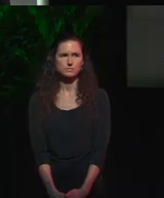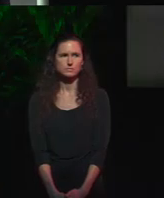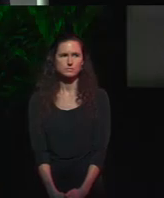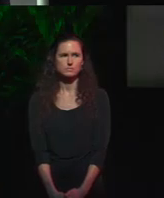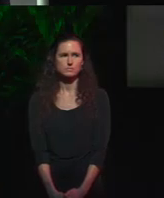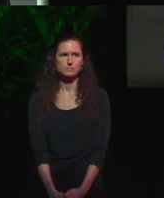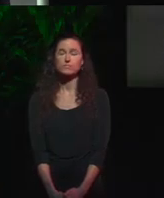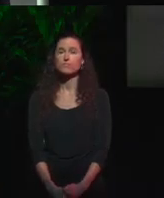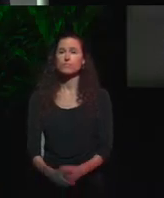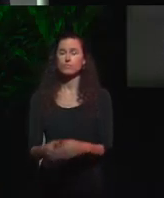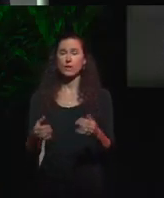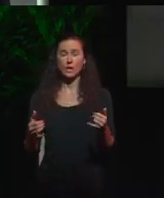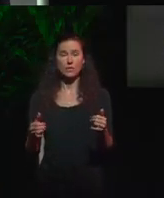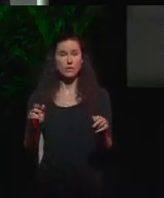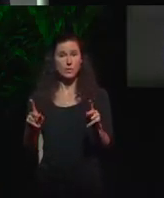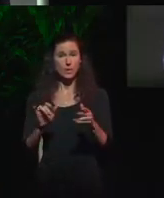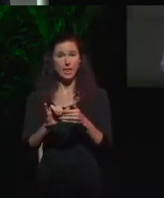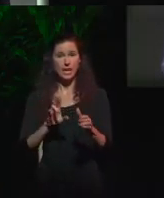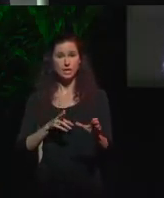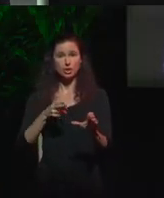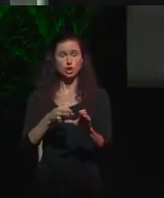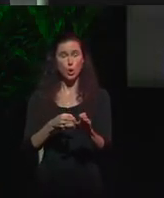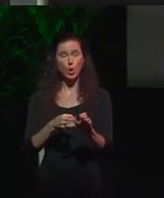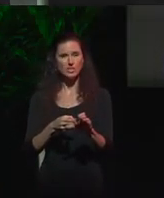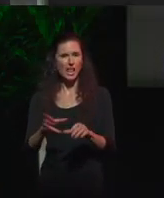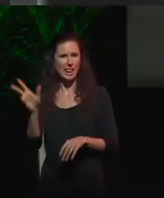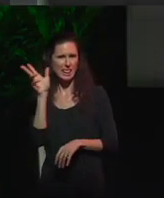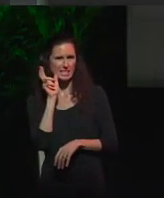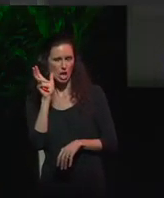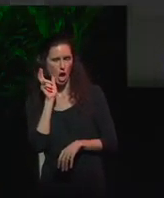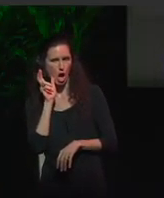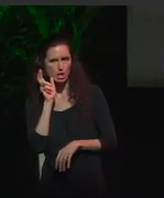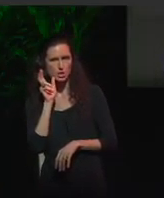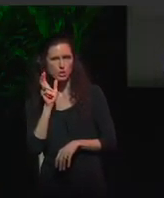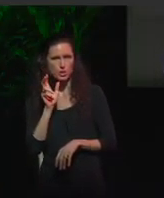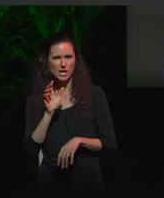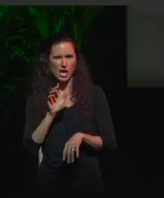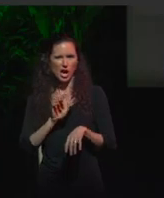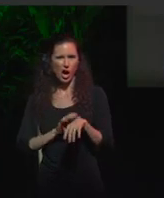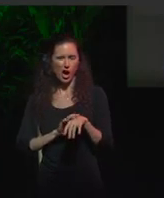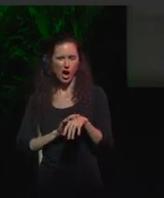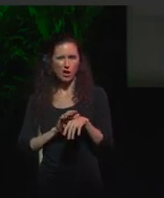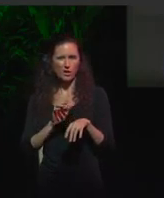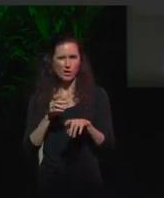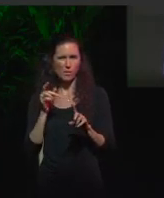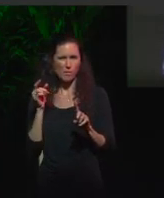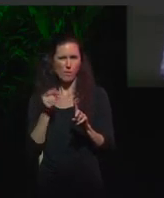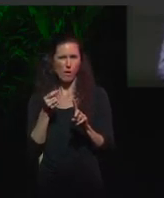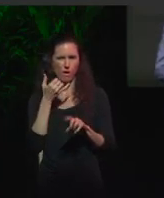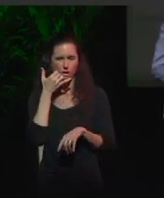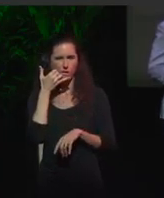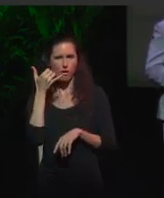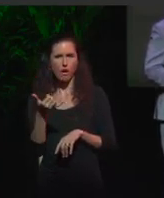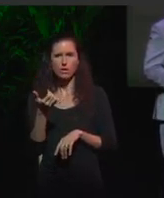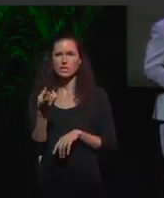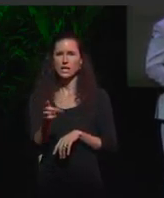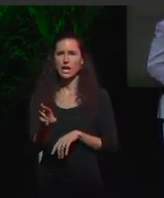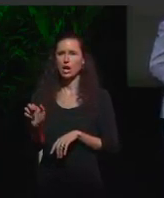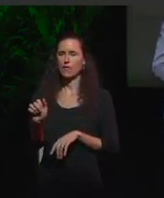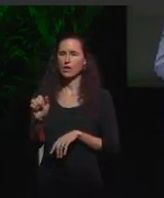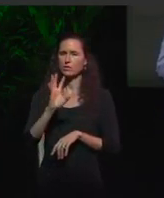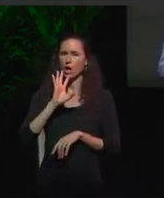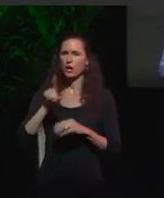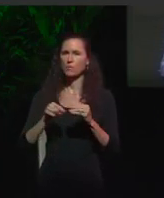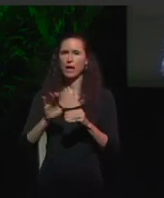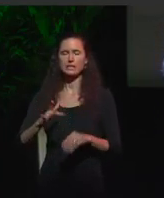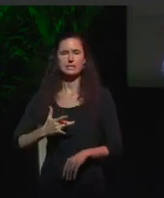For those of you who join FSCJ's On Point calls, it may ring a bell that Dr. Avendano has spoken about his sense that